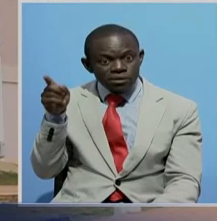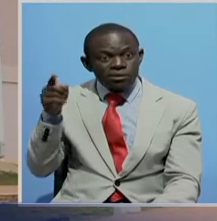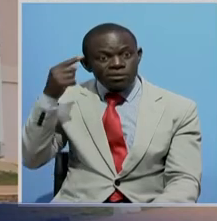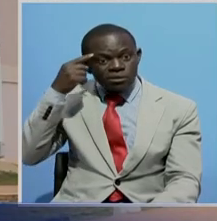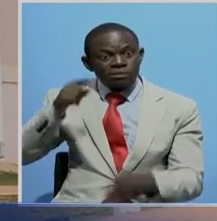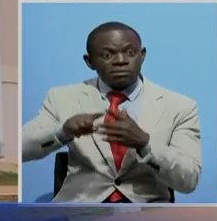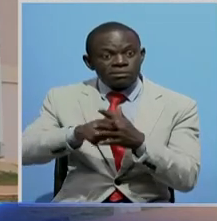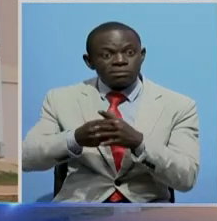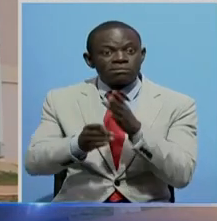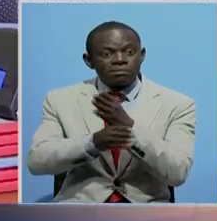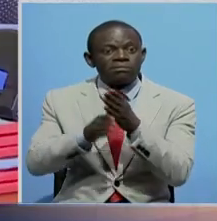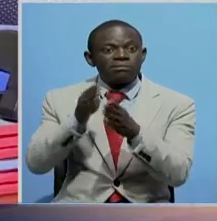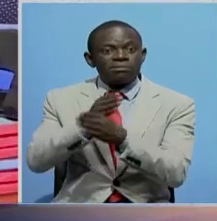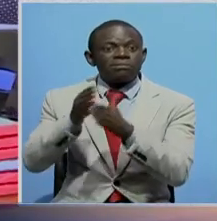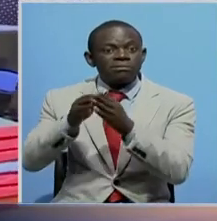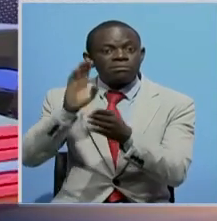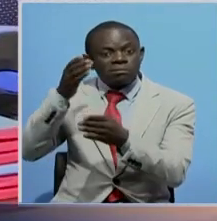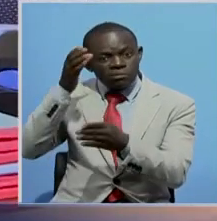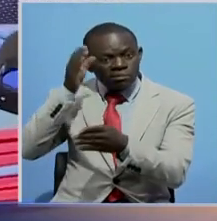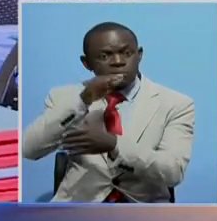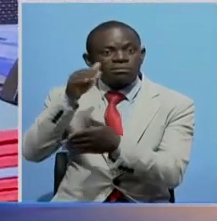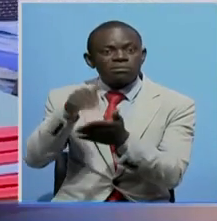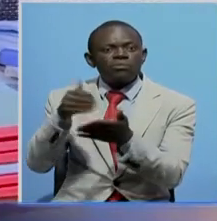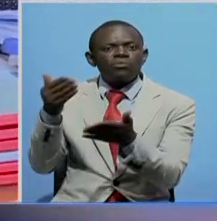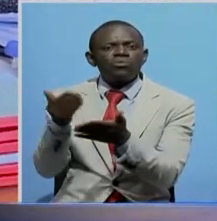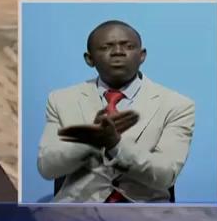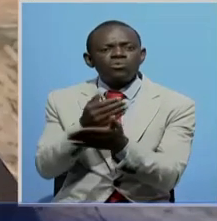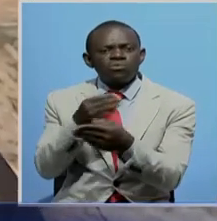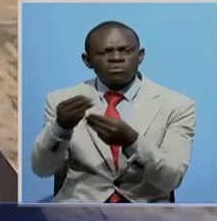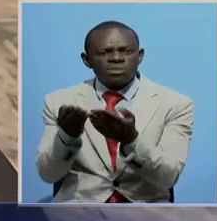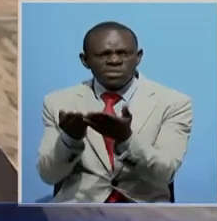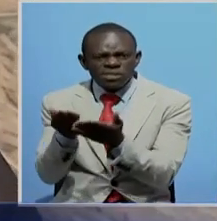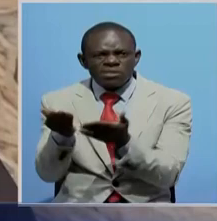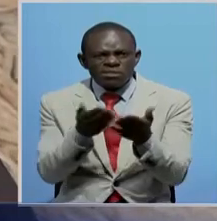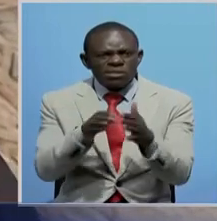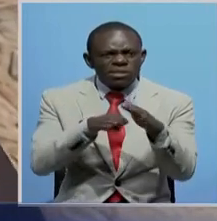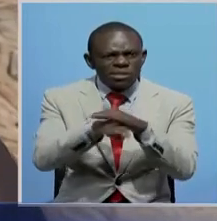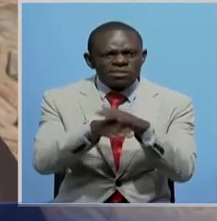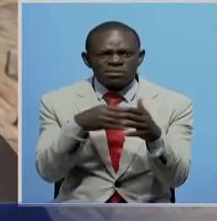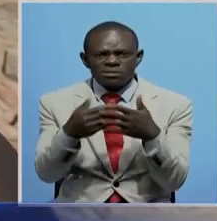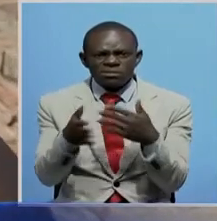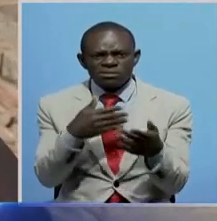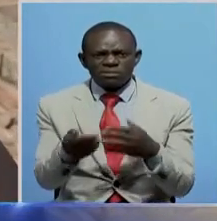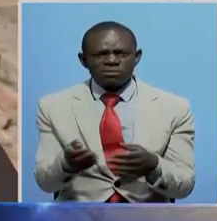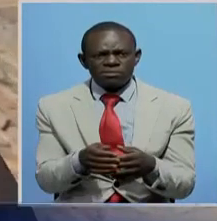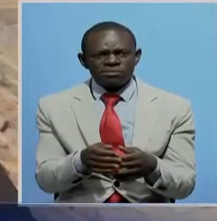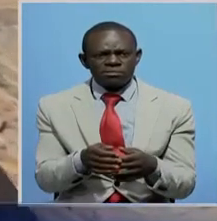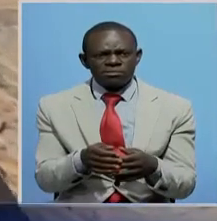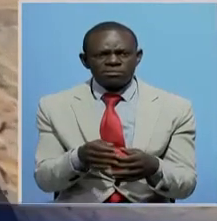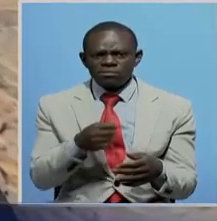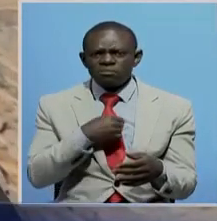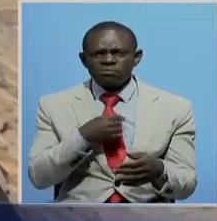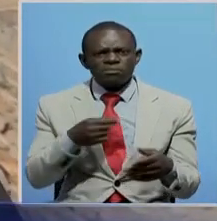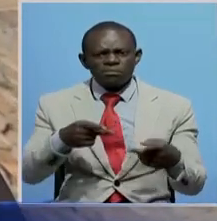new civic center, which has made accessing services easier. I really just liked the place. The place